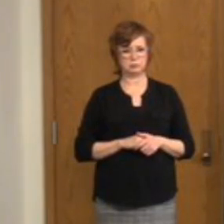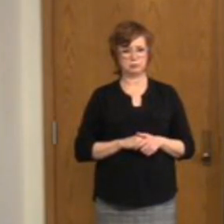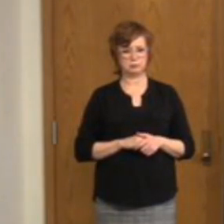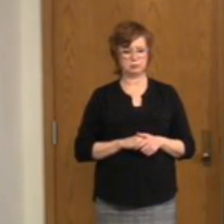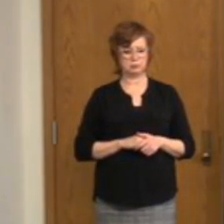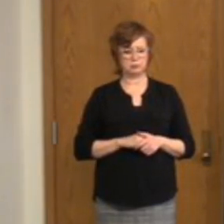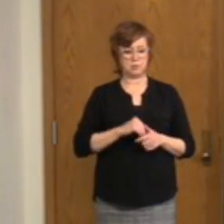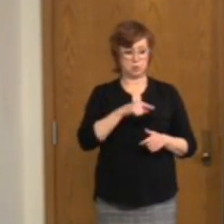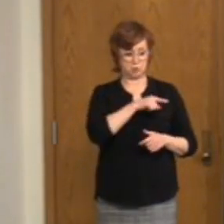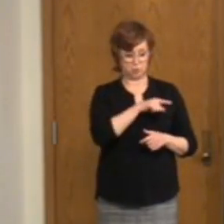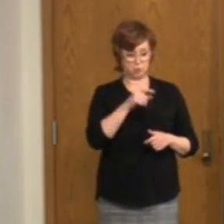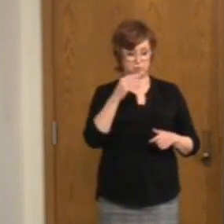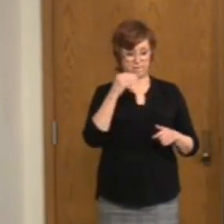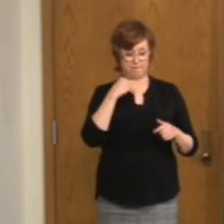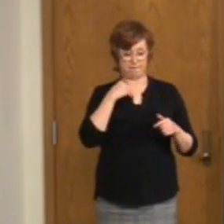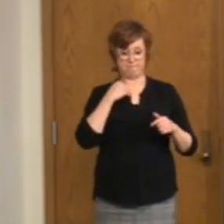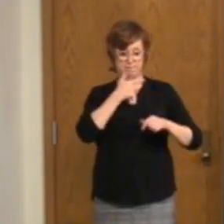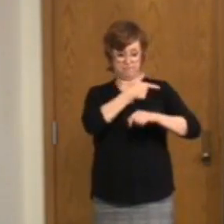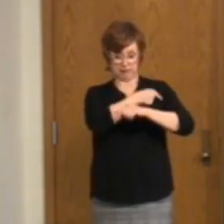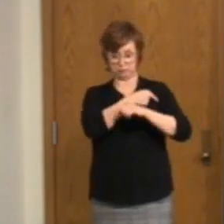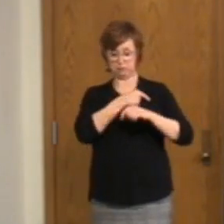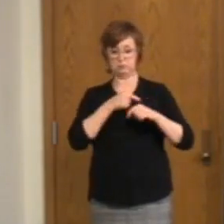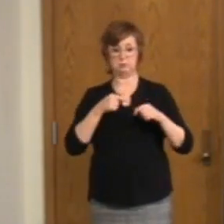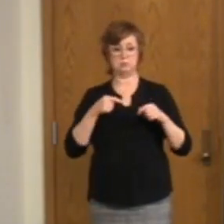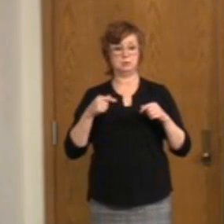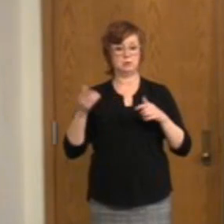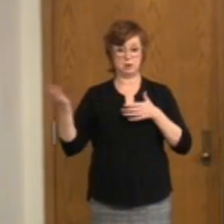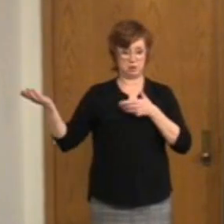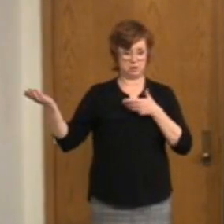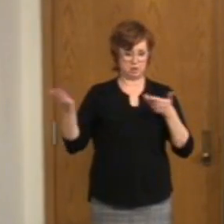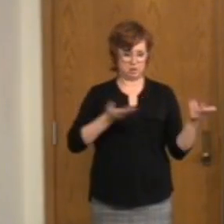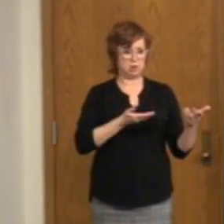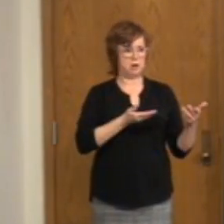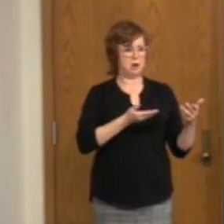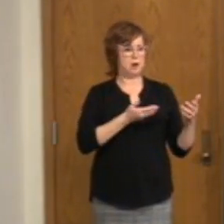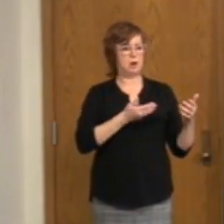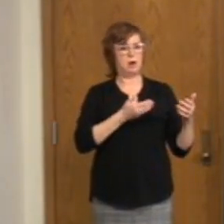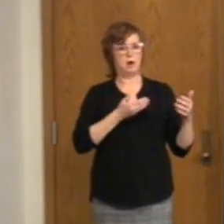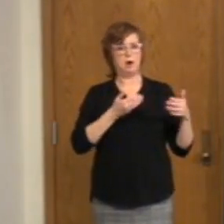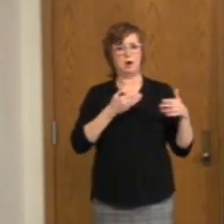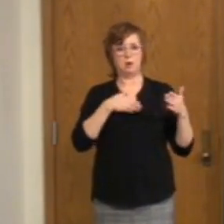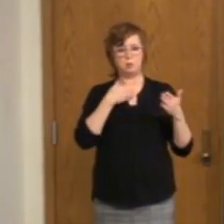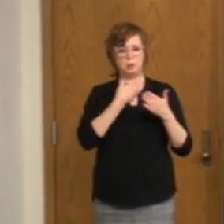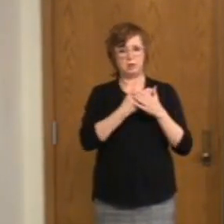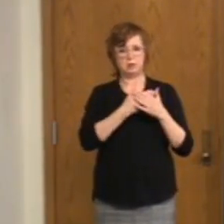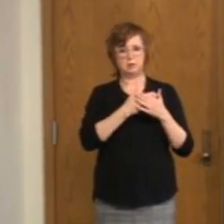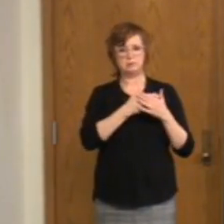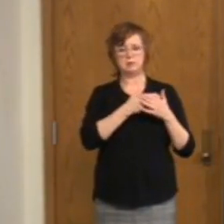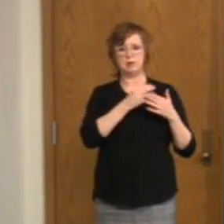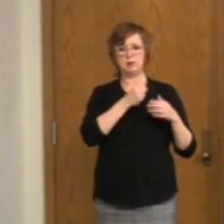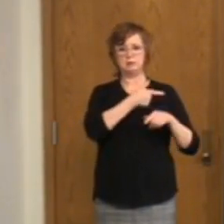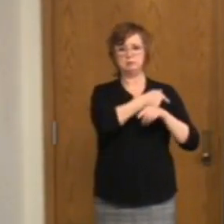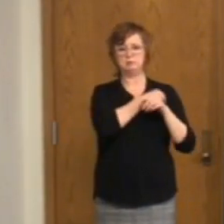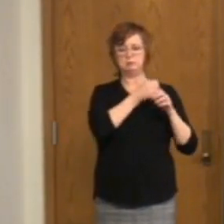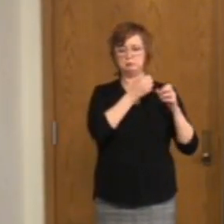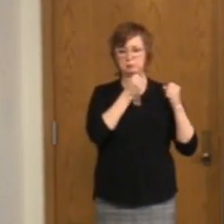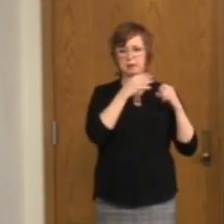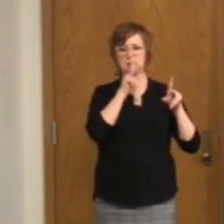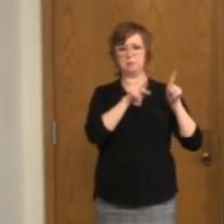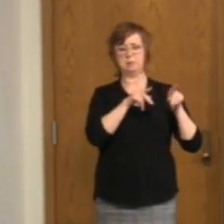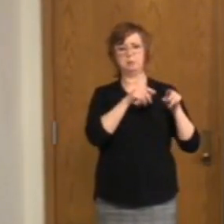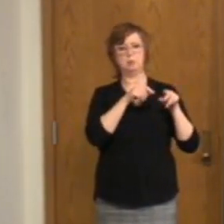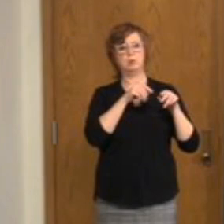time, and to deliver those first doses to many more people in a short period of time, bringing forward our access